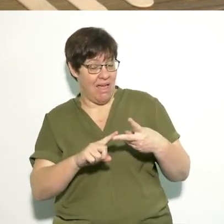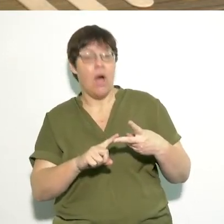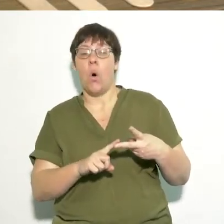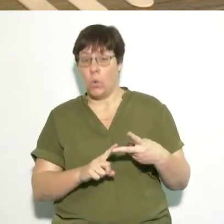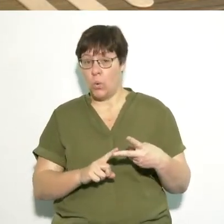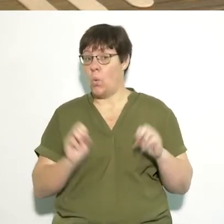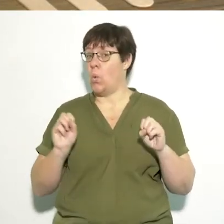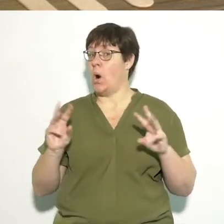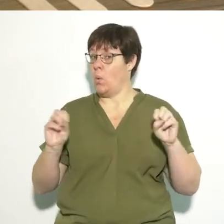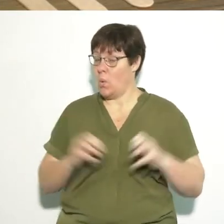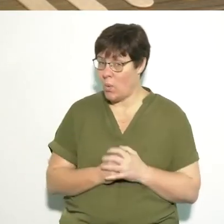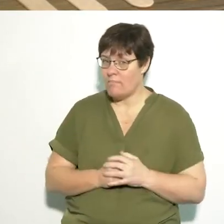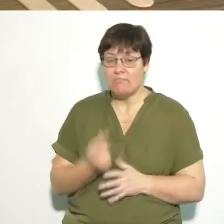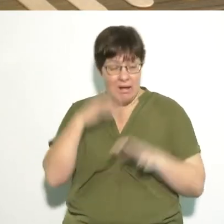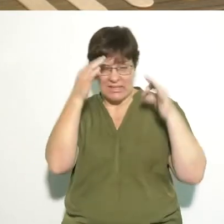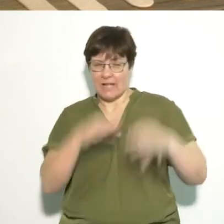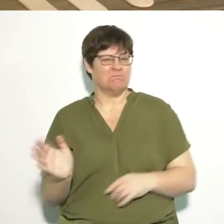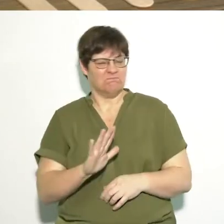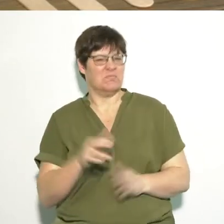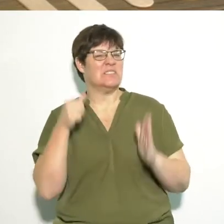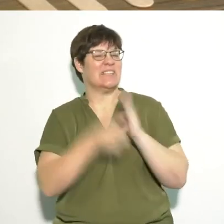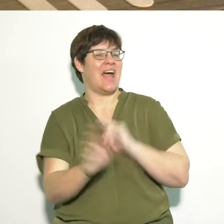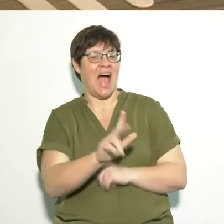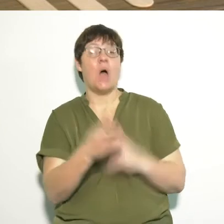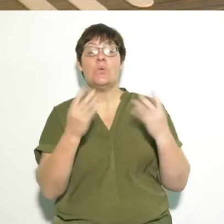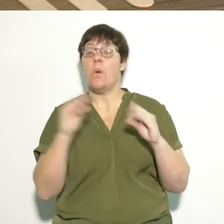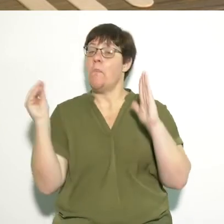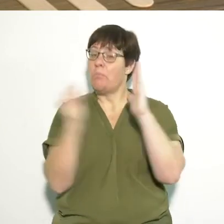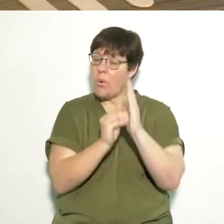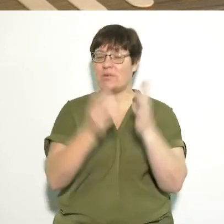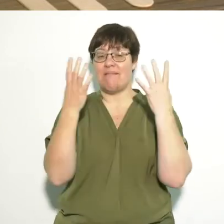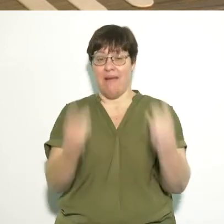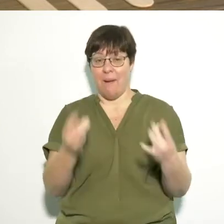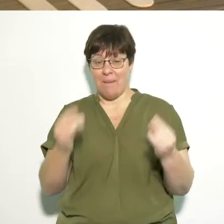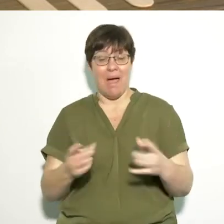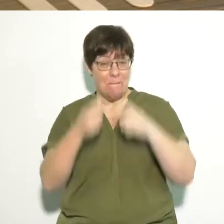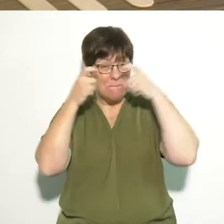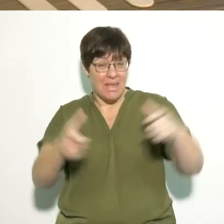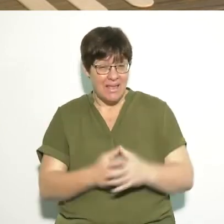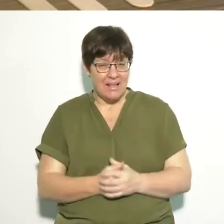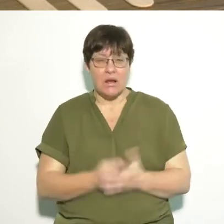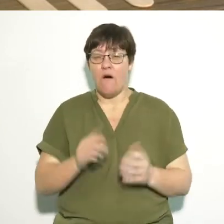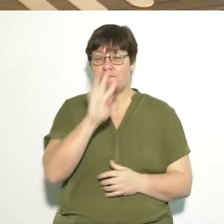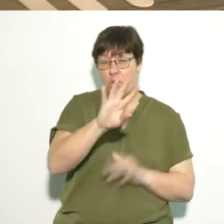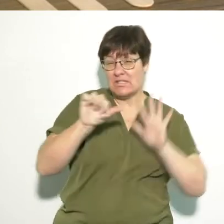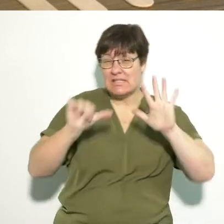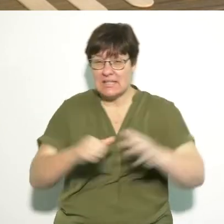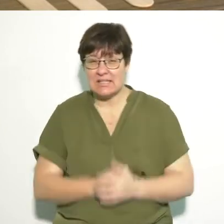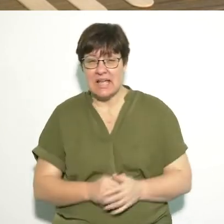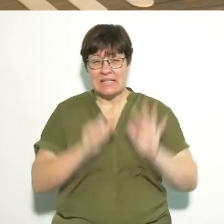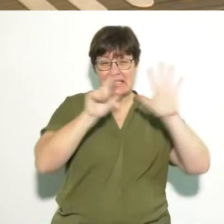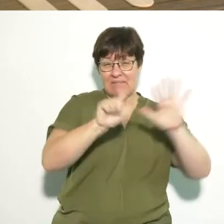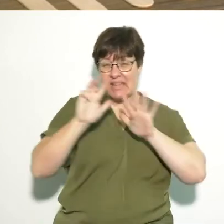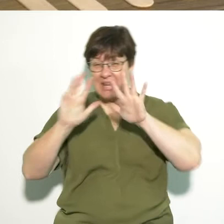cube, this one I decided, no, let's not do sticky labels, let's do big numbers.